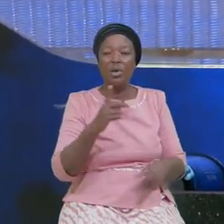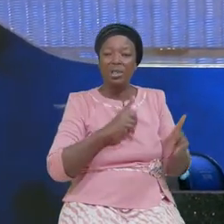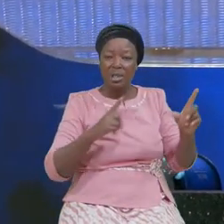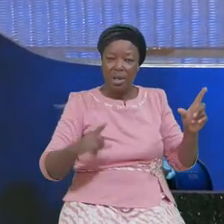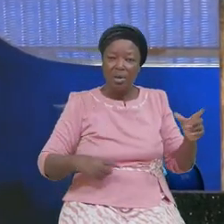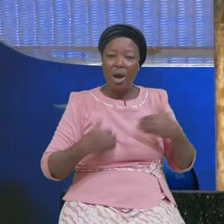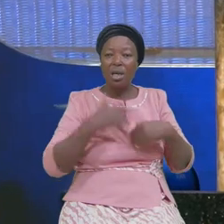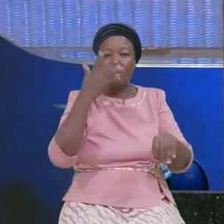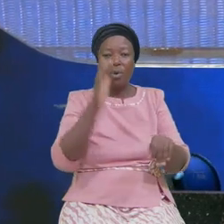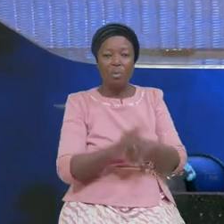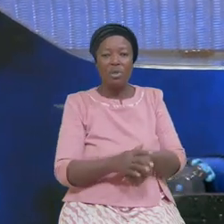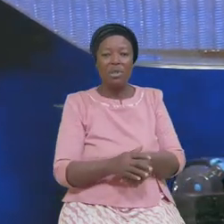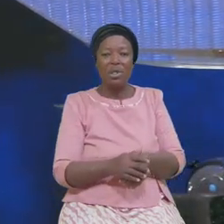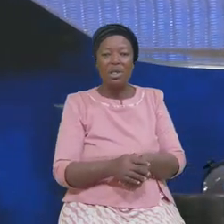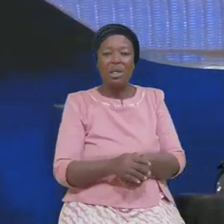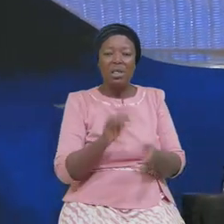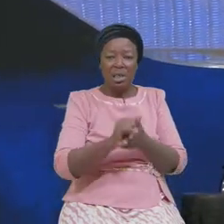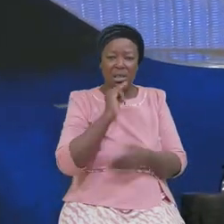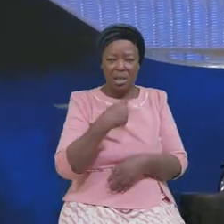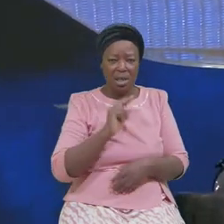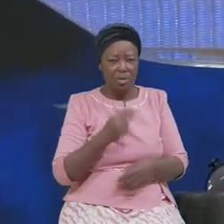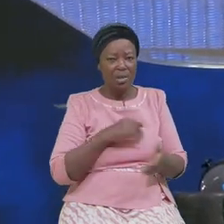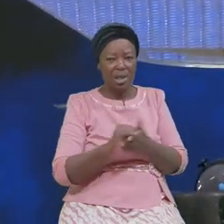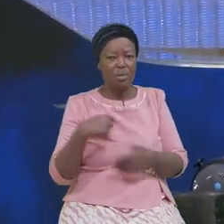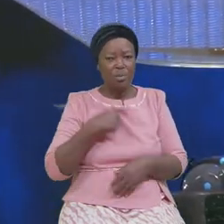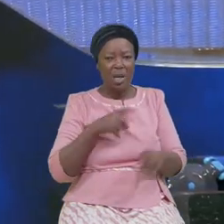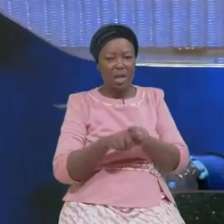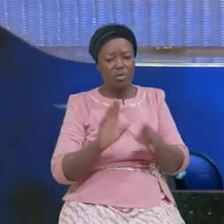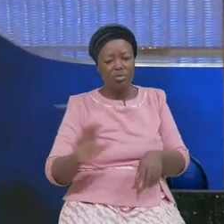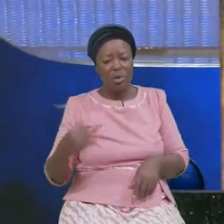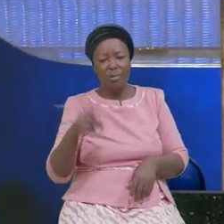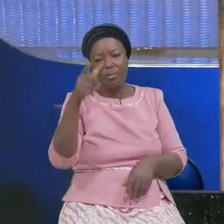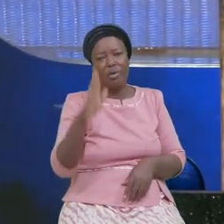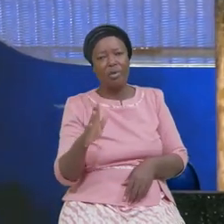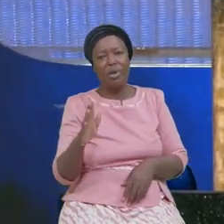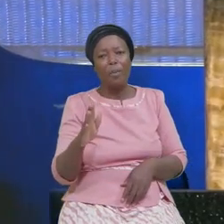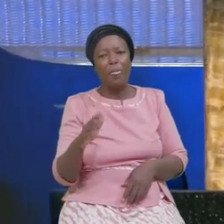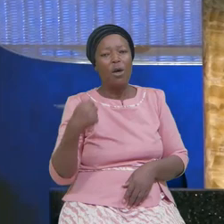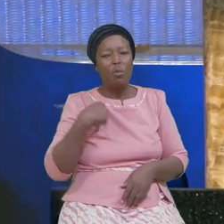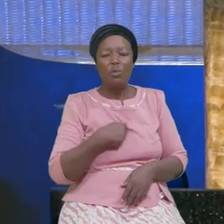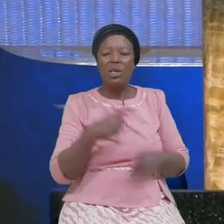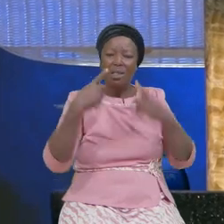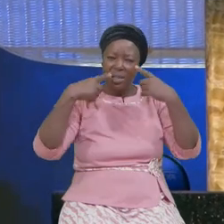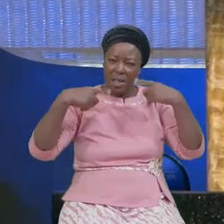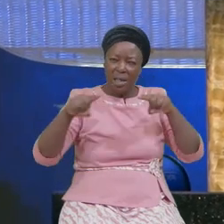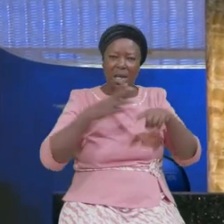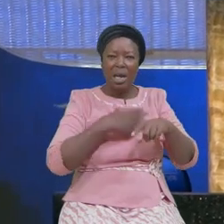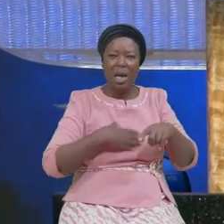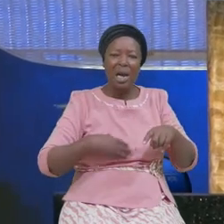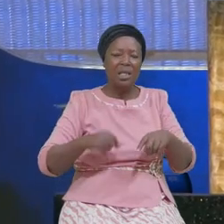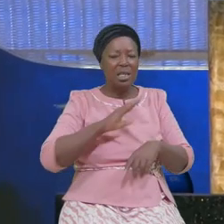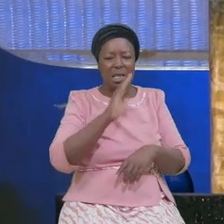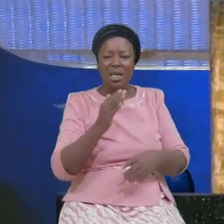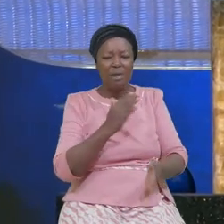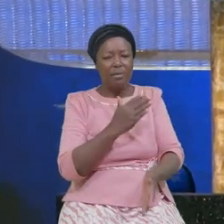had promised. Is telling us that we as children of God will declare, we do not